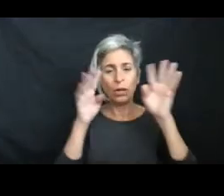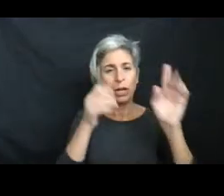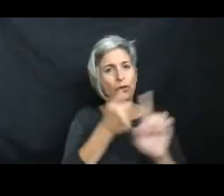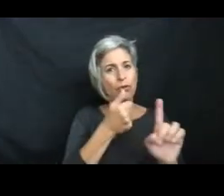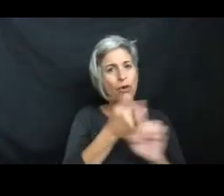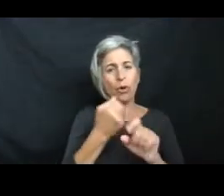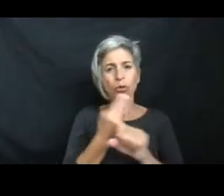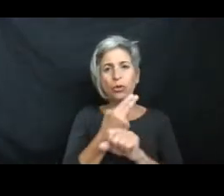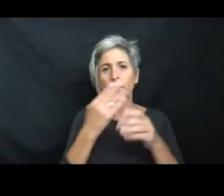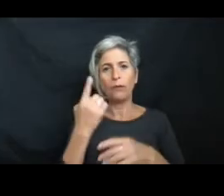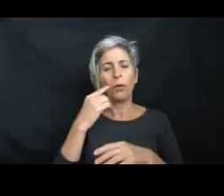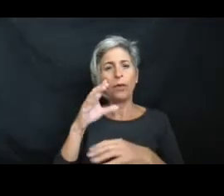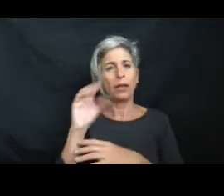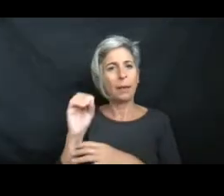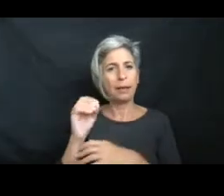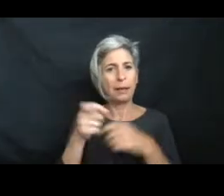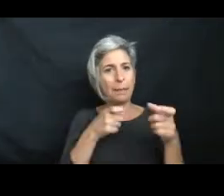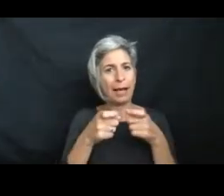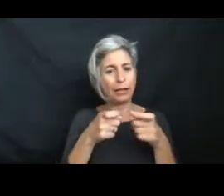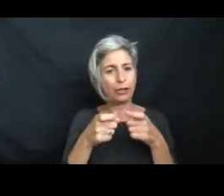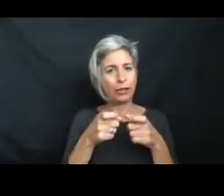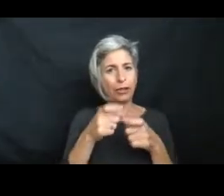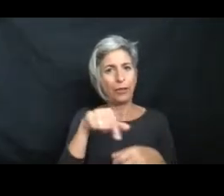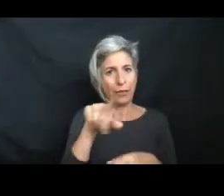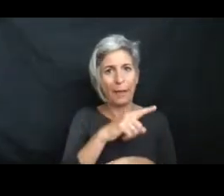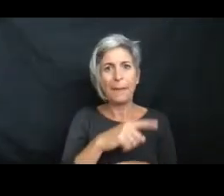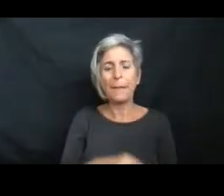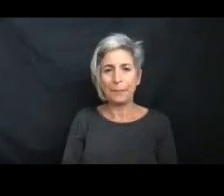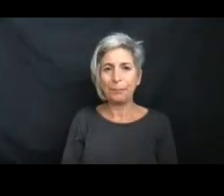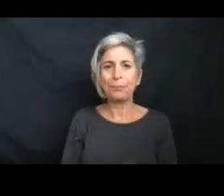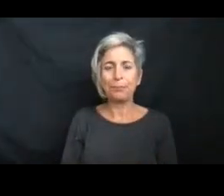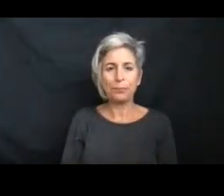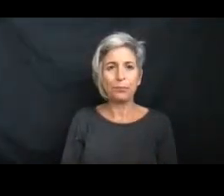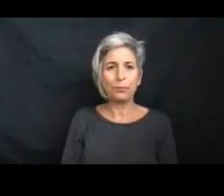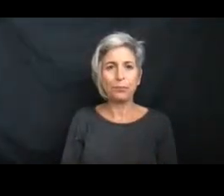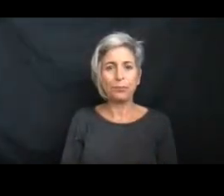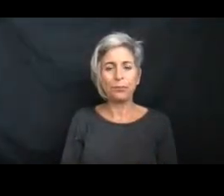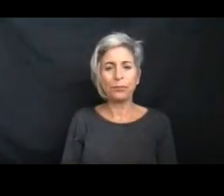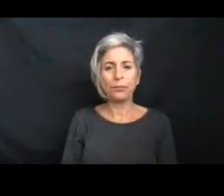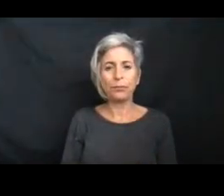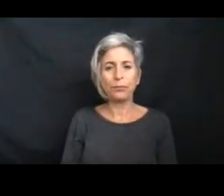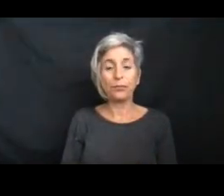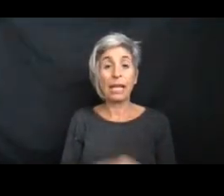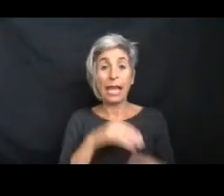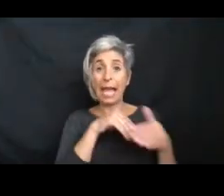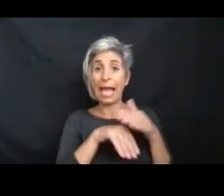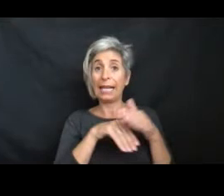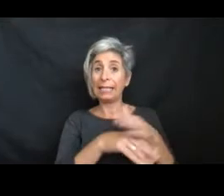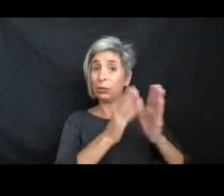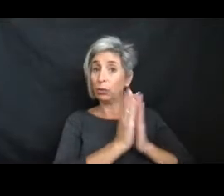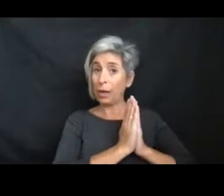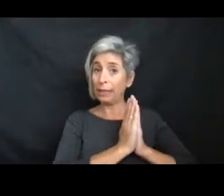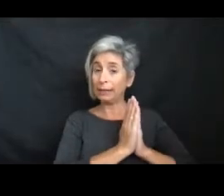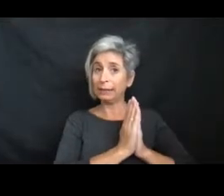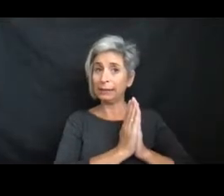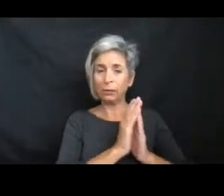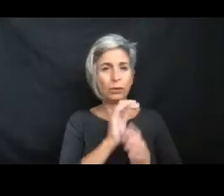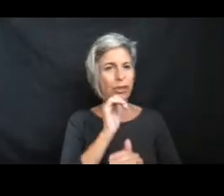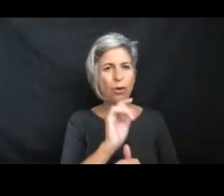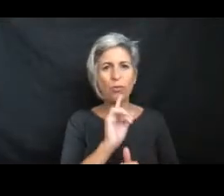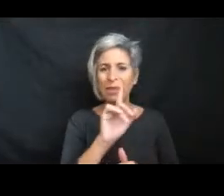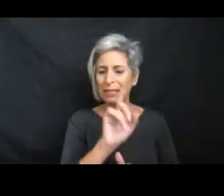your company, monitor them, and manage them. And access requests, we don't really